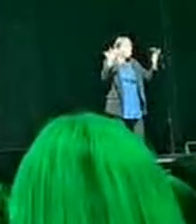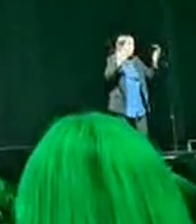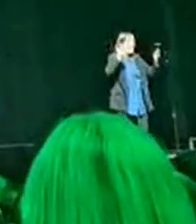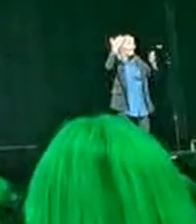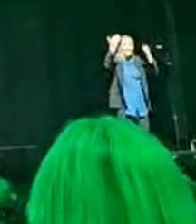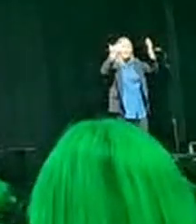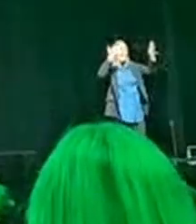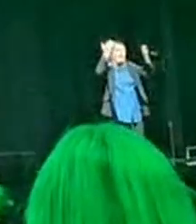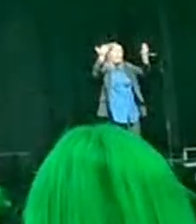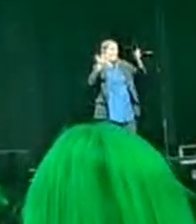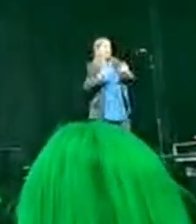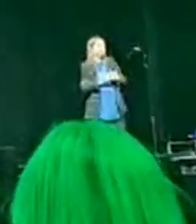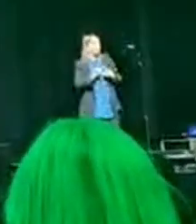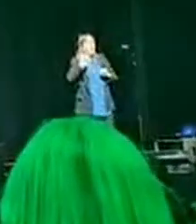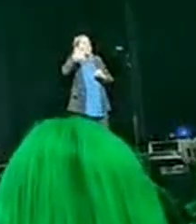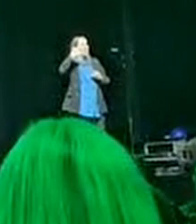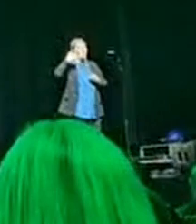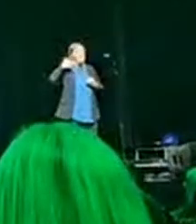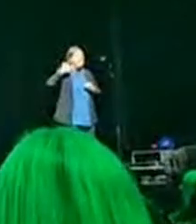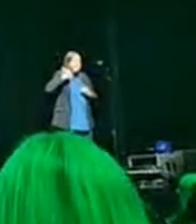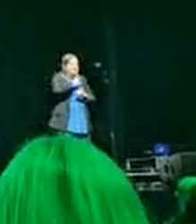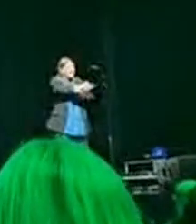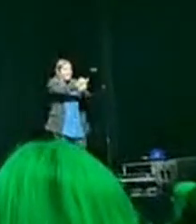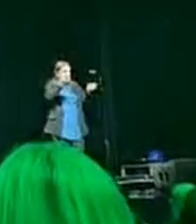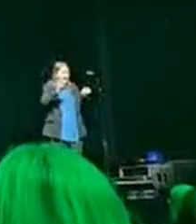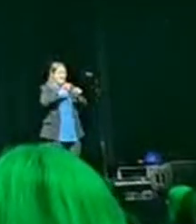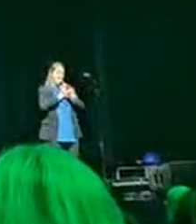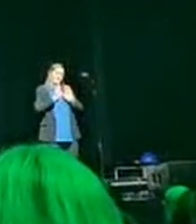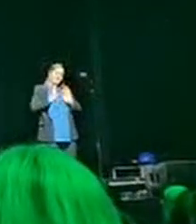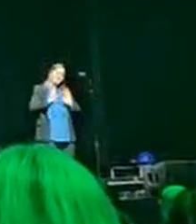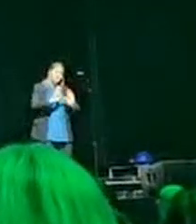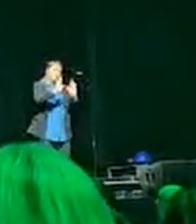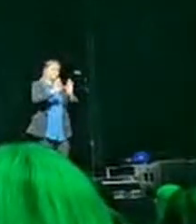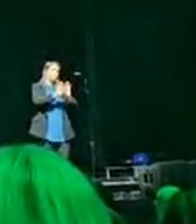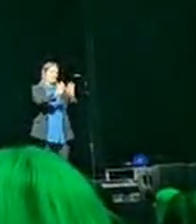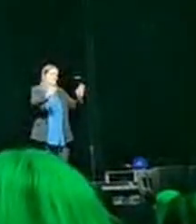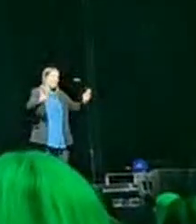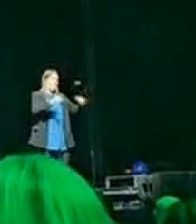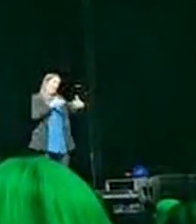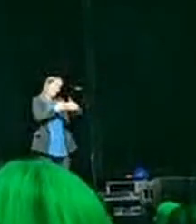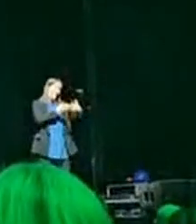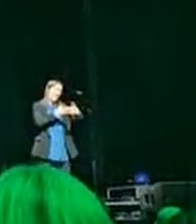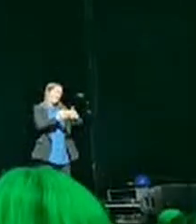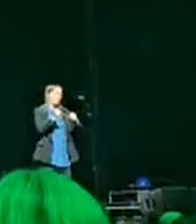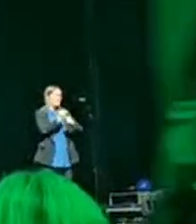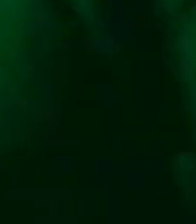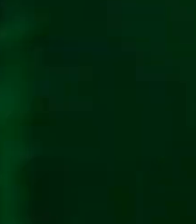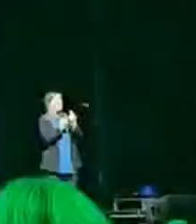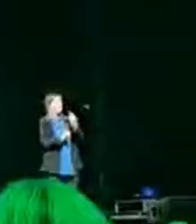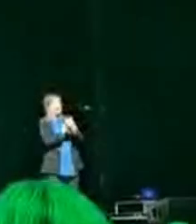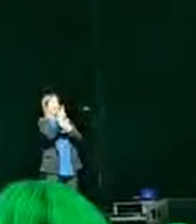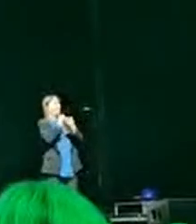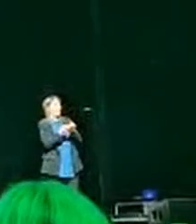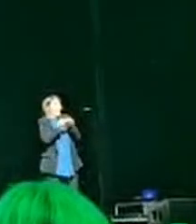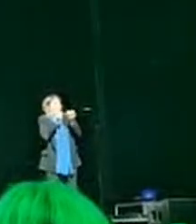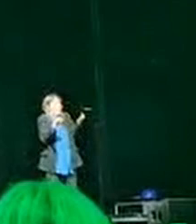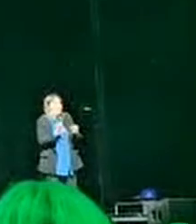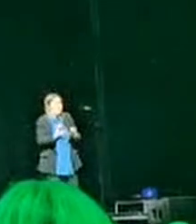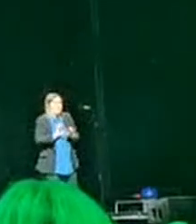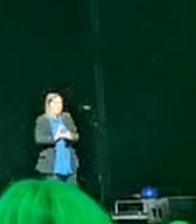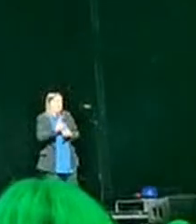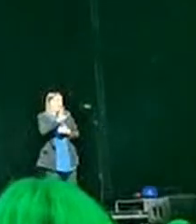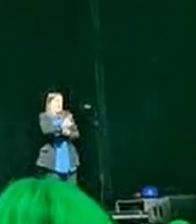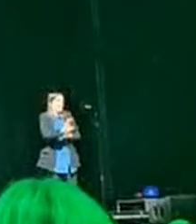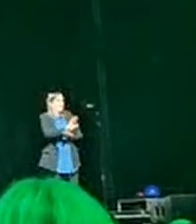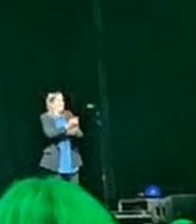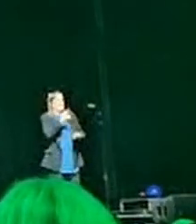building? They pushed barriers, made things happen, often without funding. I'm not